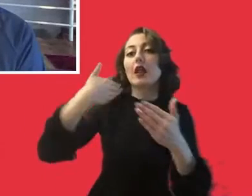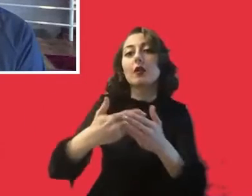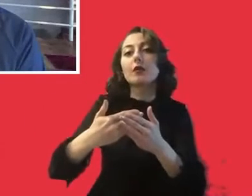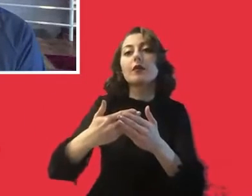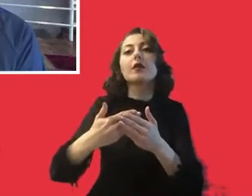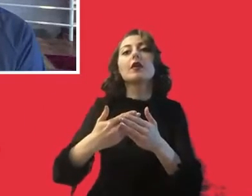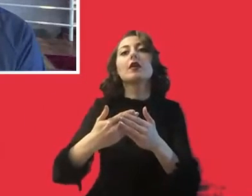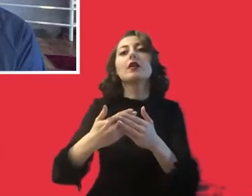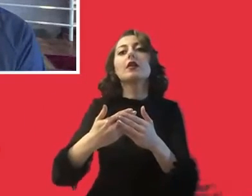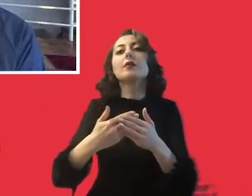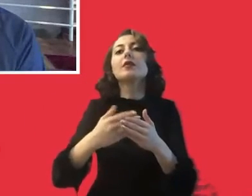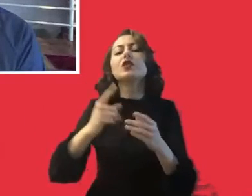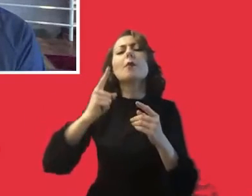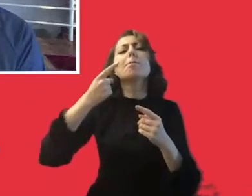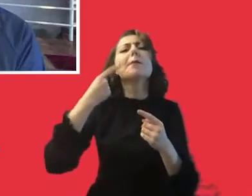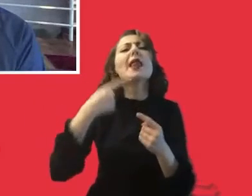years,